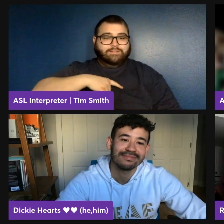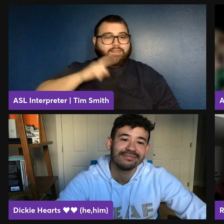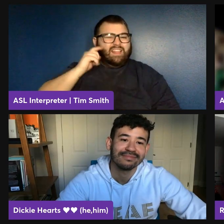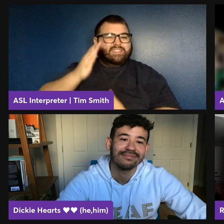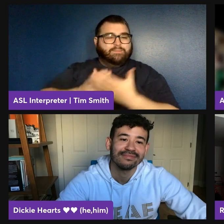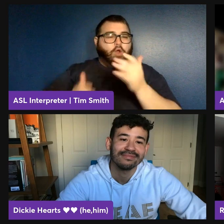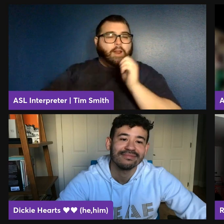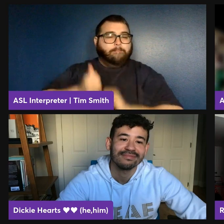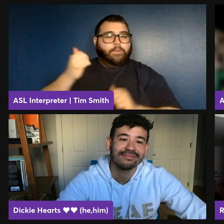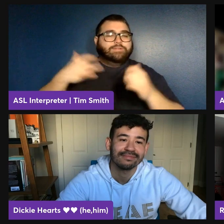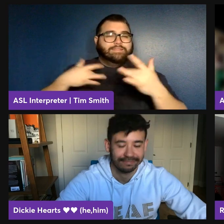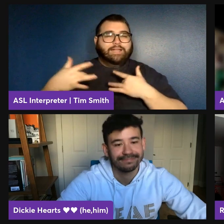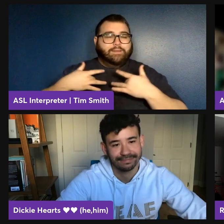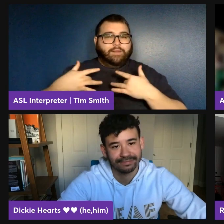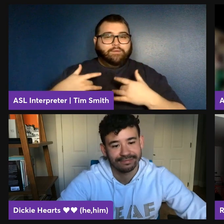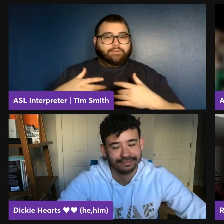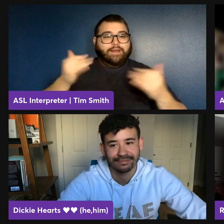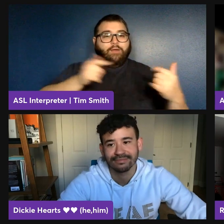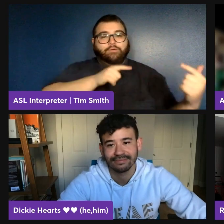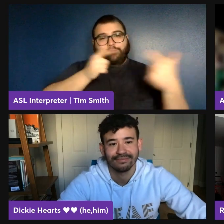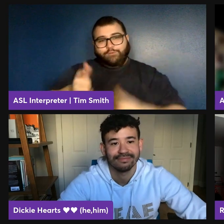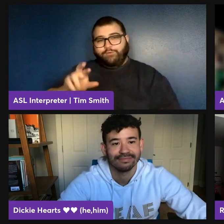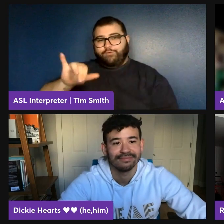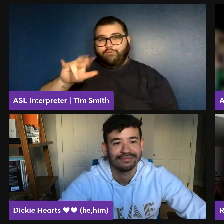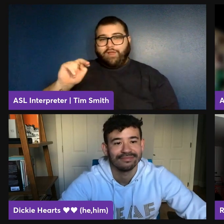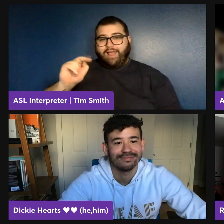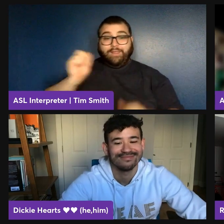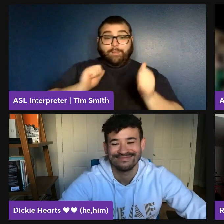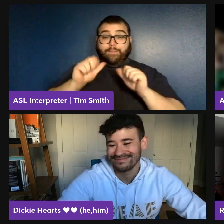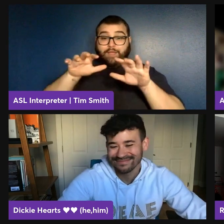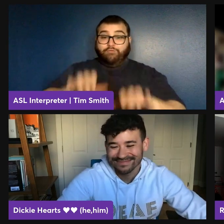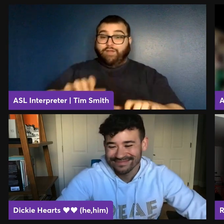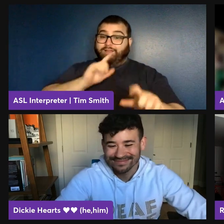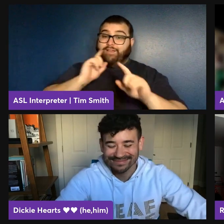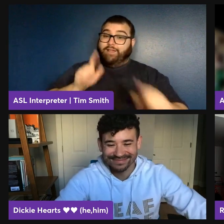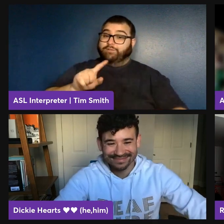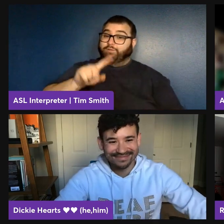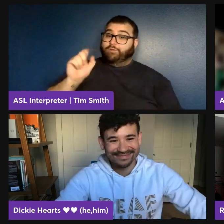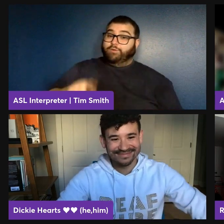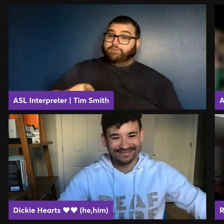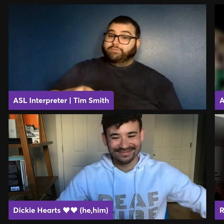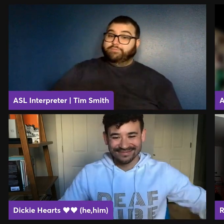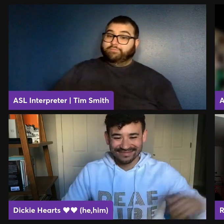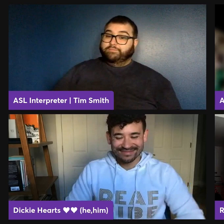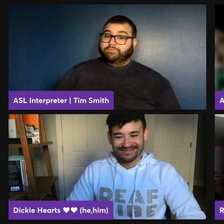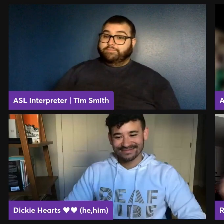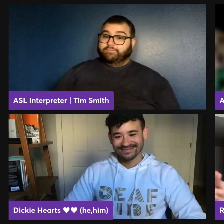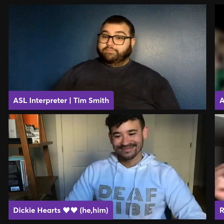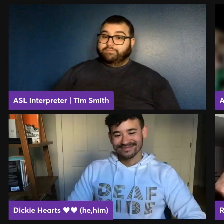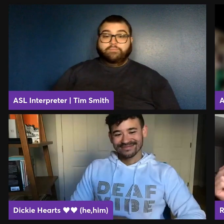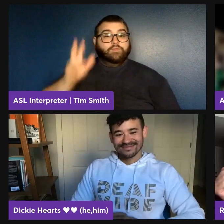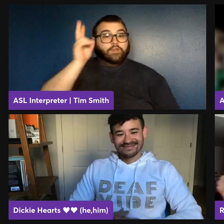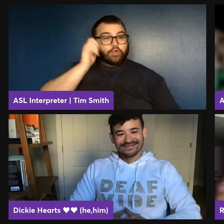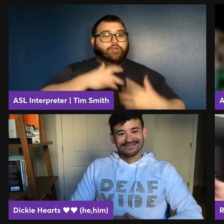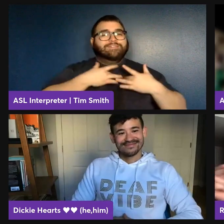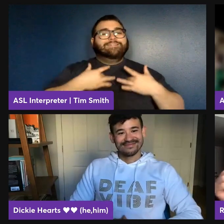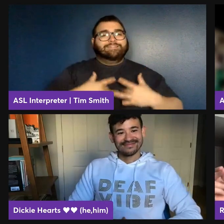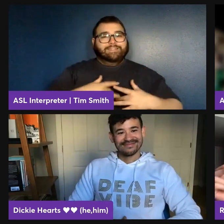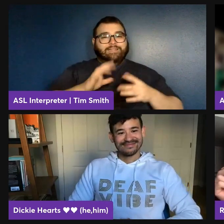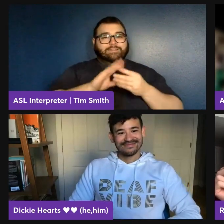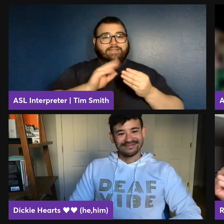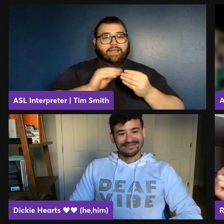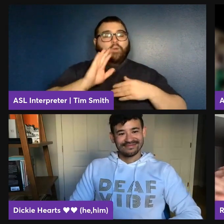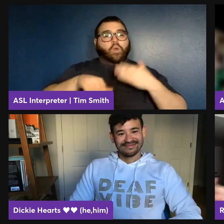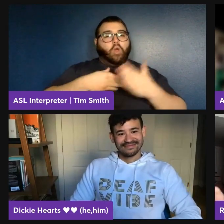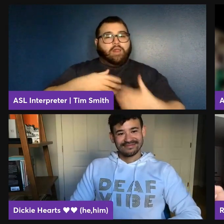about. Okay, now Ryan, the playwright, answer the questions. Well, I heard Dickie say we all have